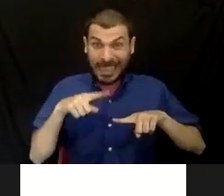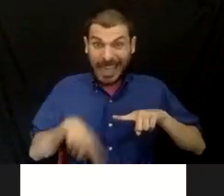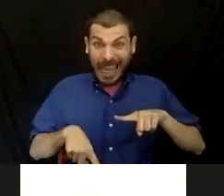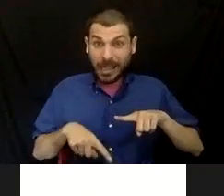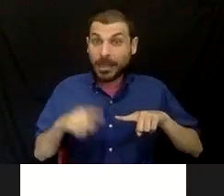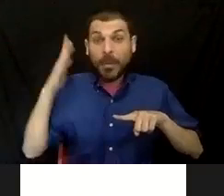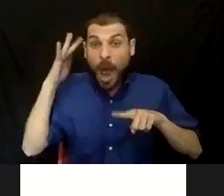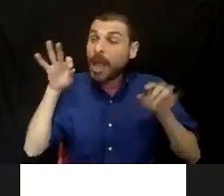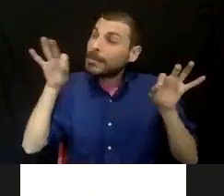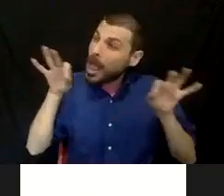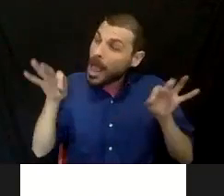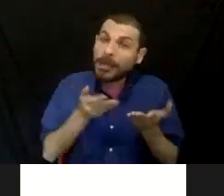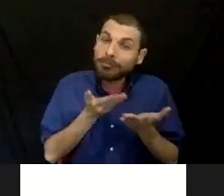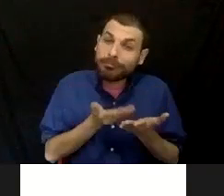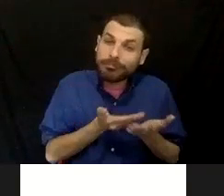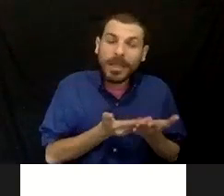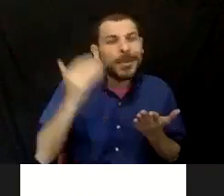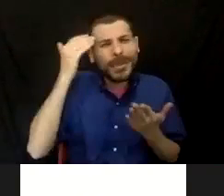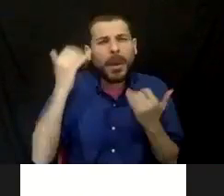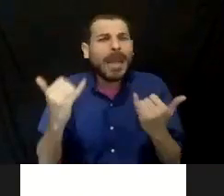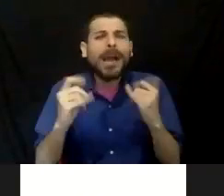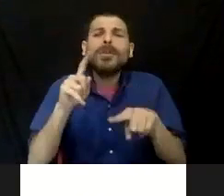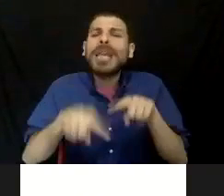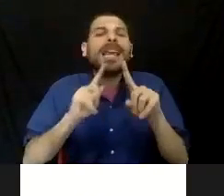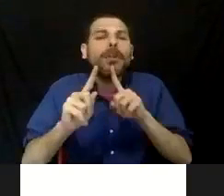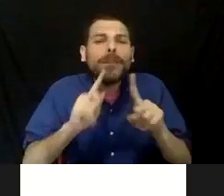things, you know, I can't go out for job interviews right now or whatever.